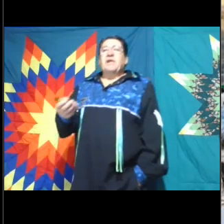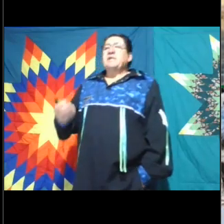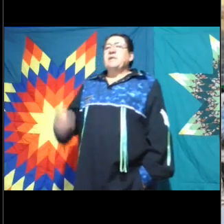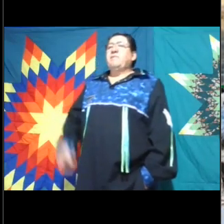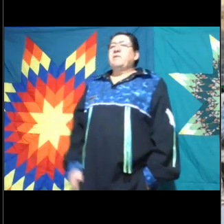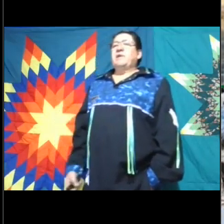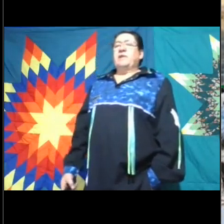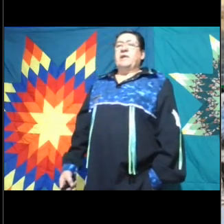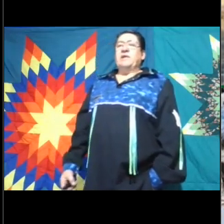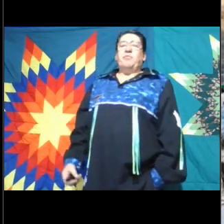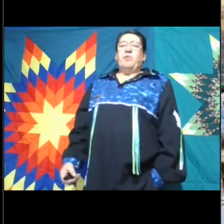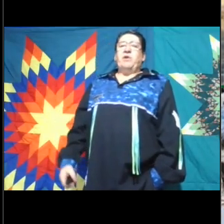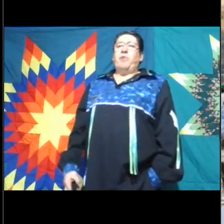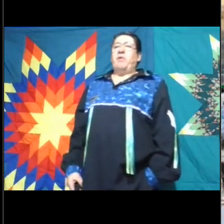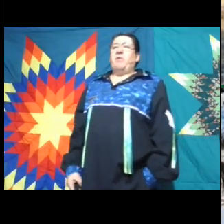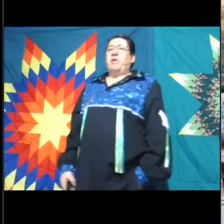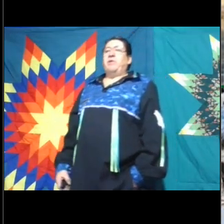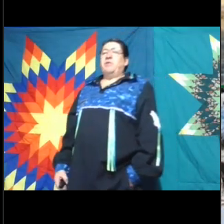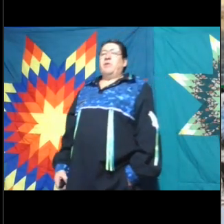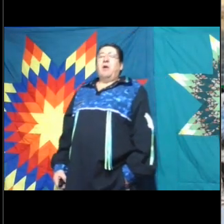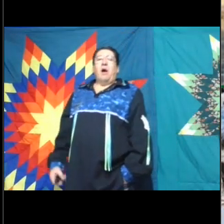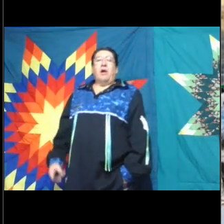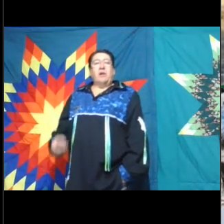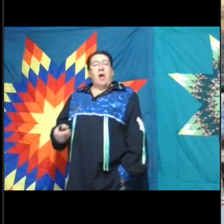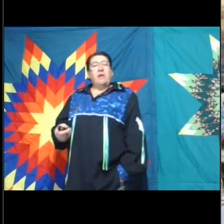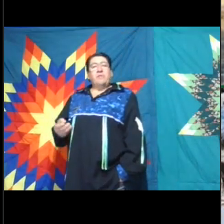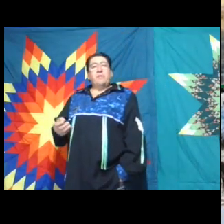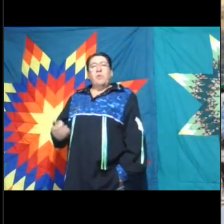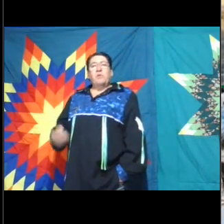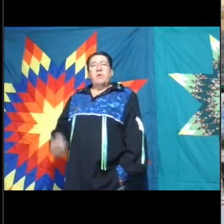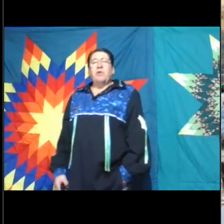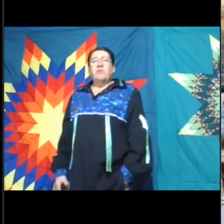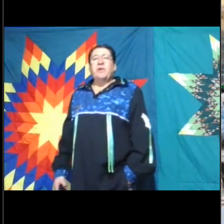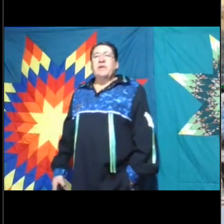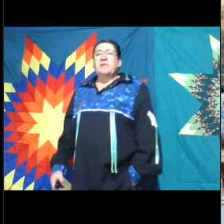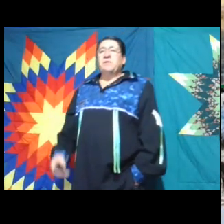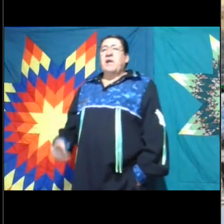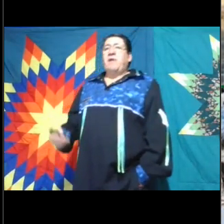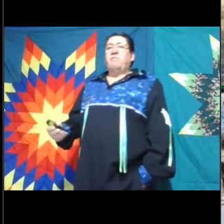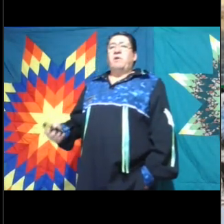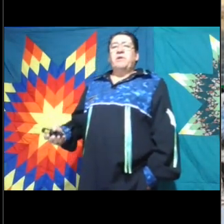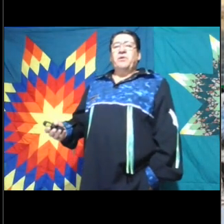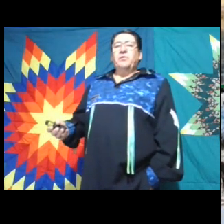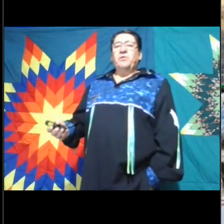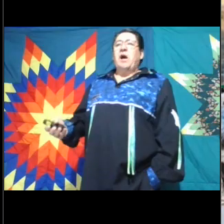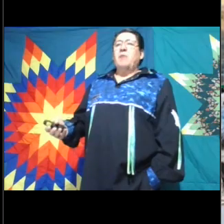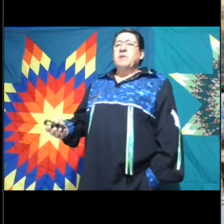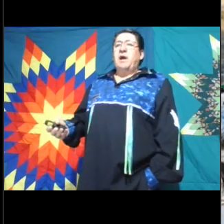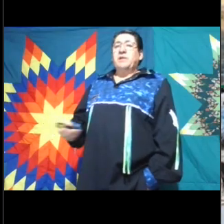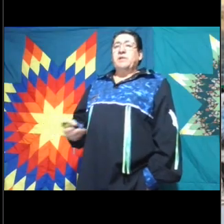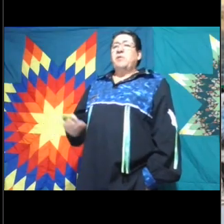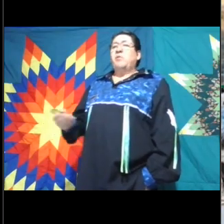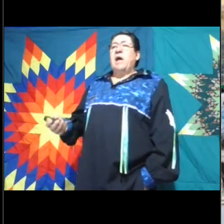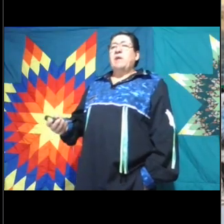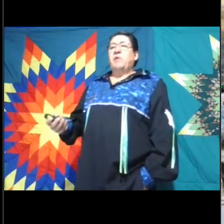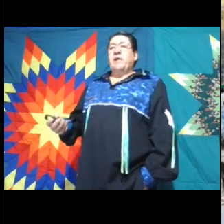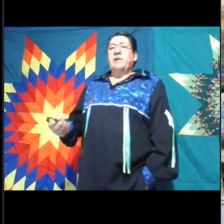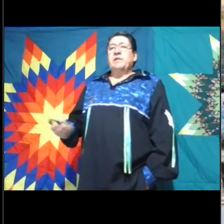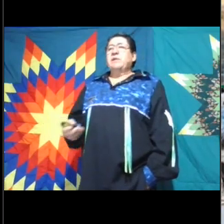those testing facilities could be a barrier. A lot of remote communities only have 1 or 2 stop signs,